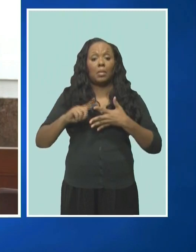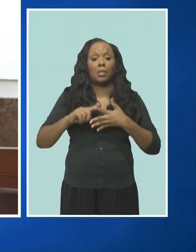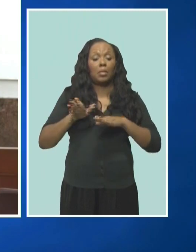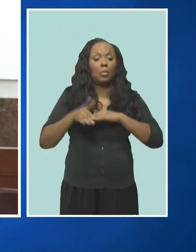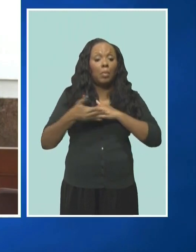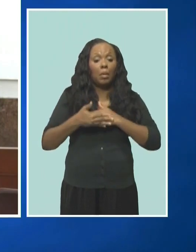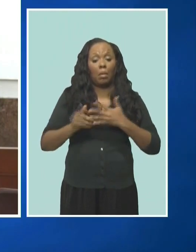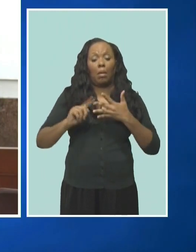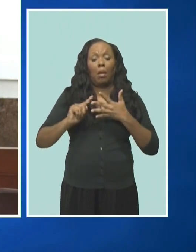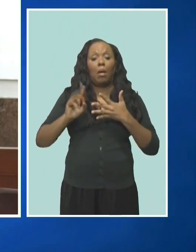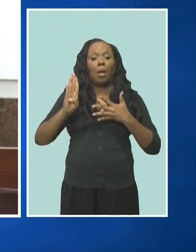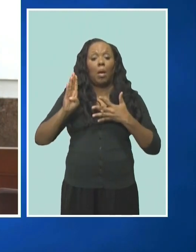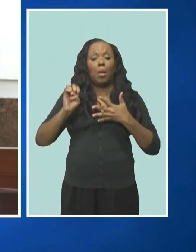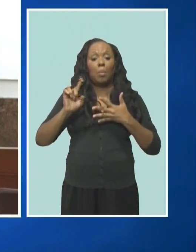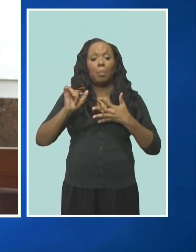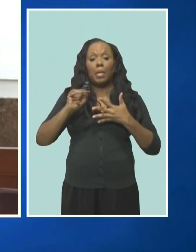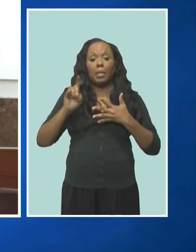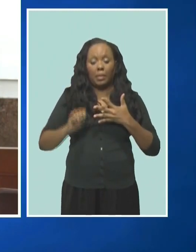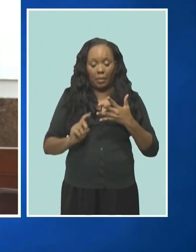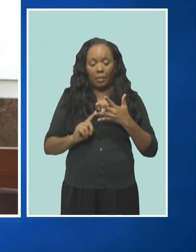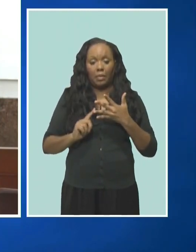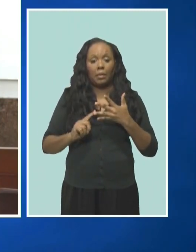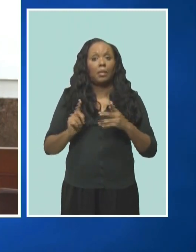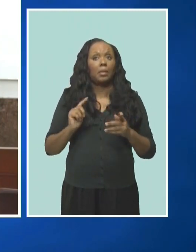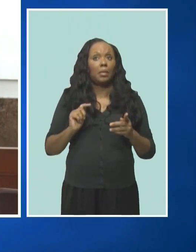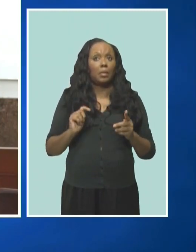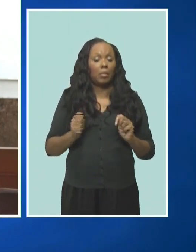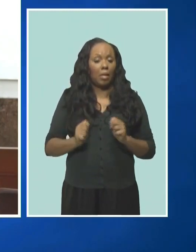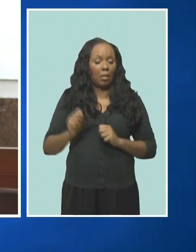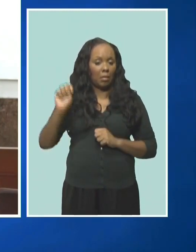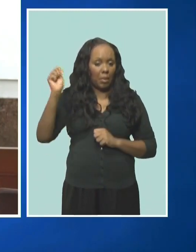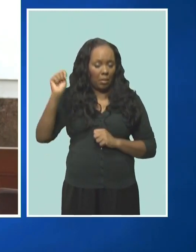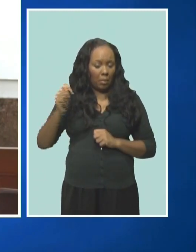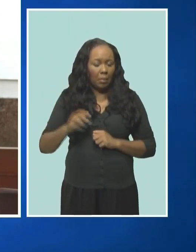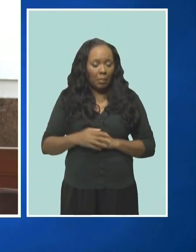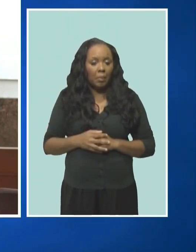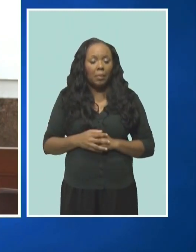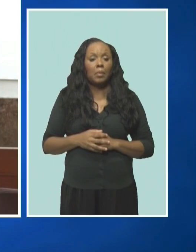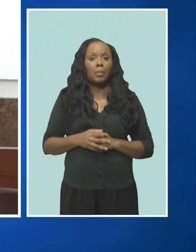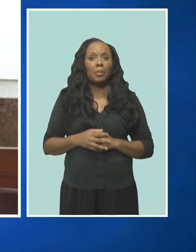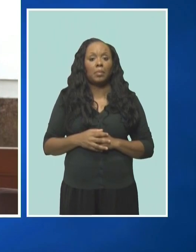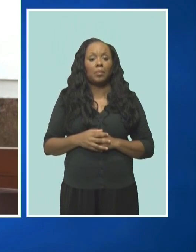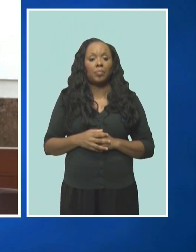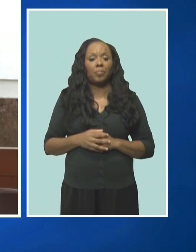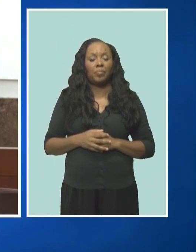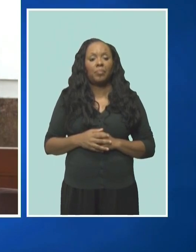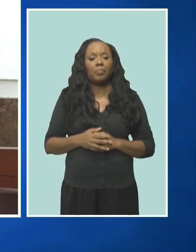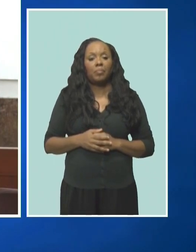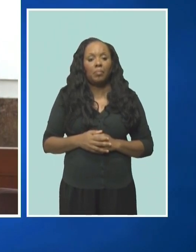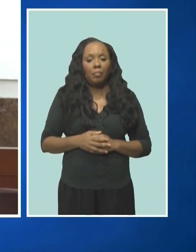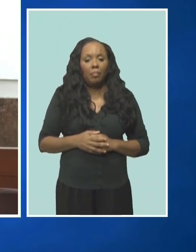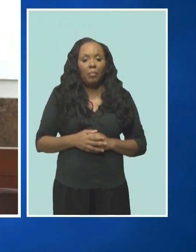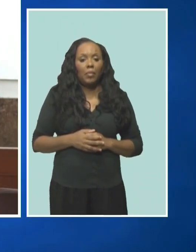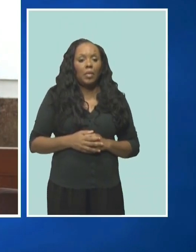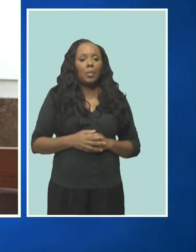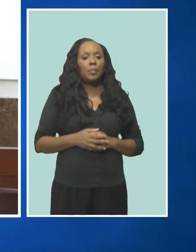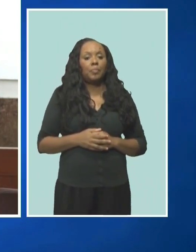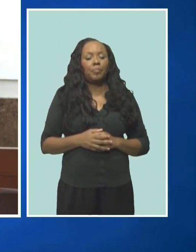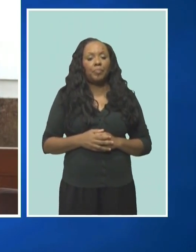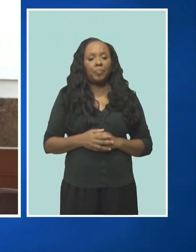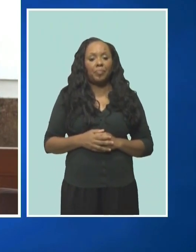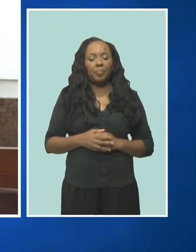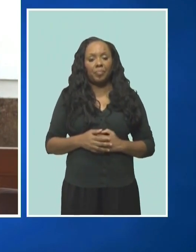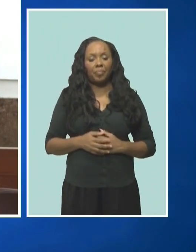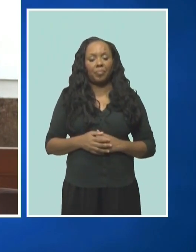Jamaica, we can look at Trinidad and Tobago. Now, part